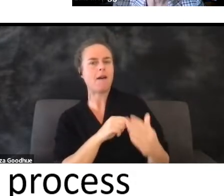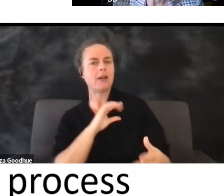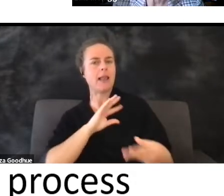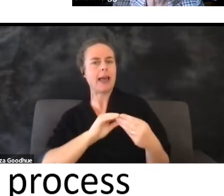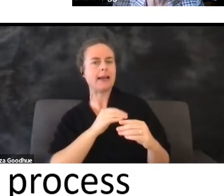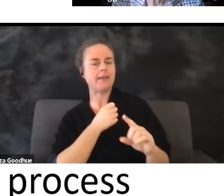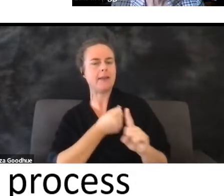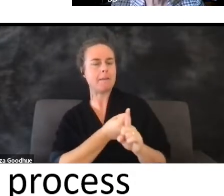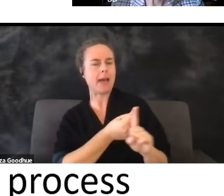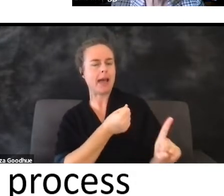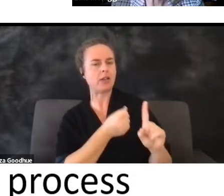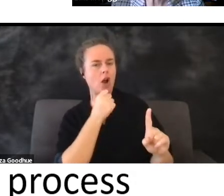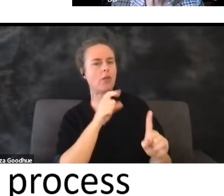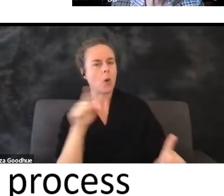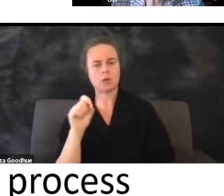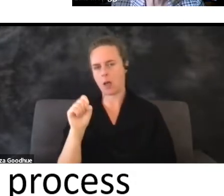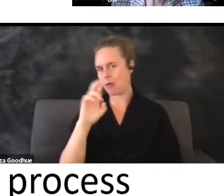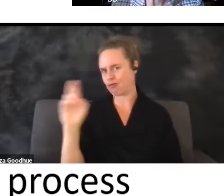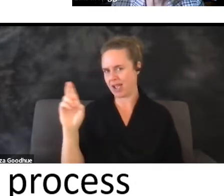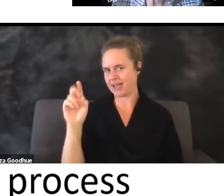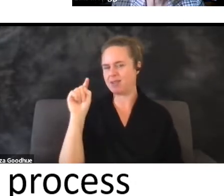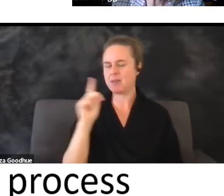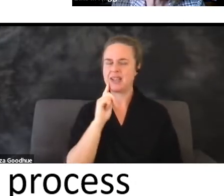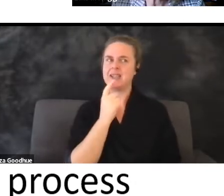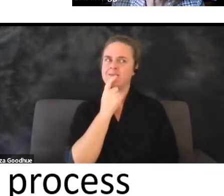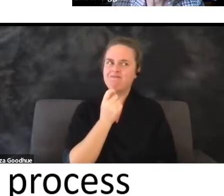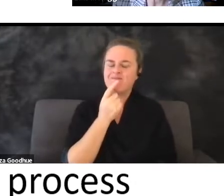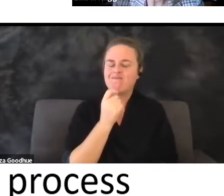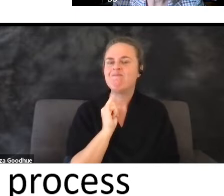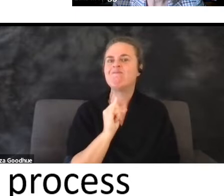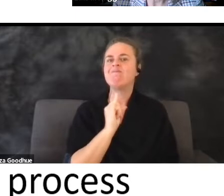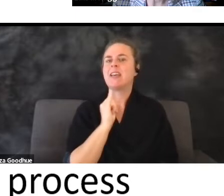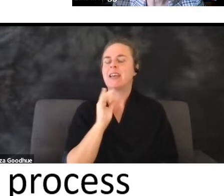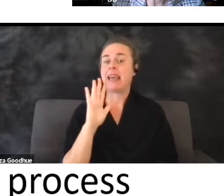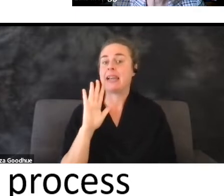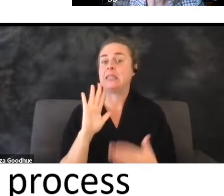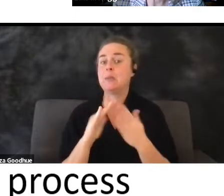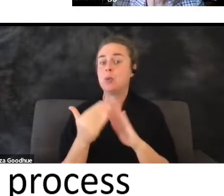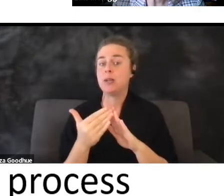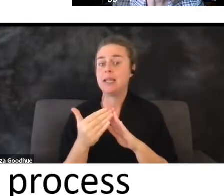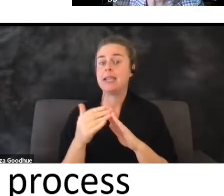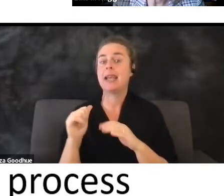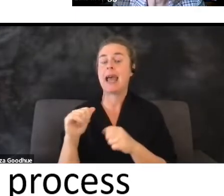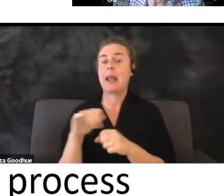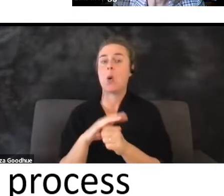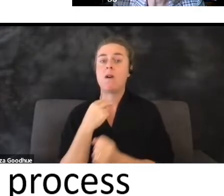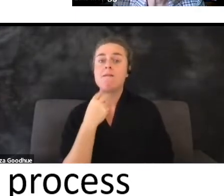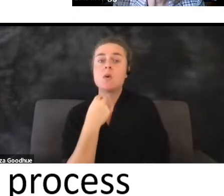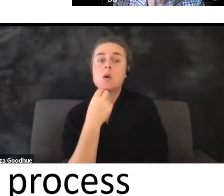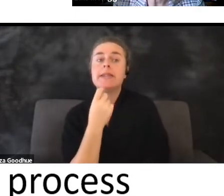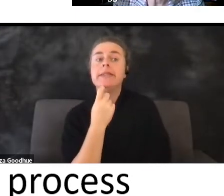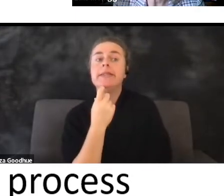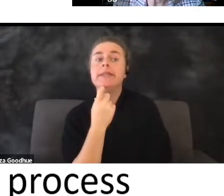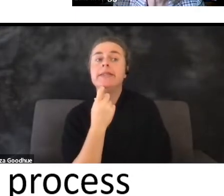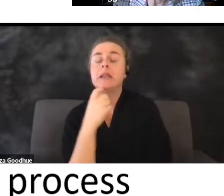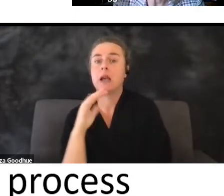on the right there, that really the community and that local voice and the voice